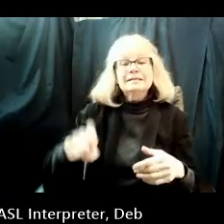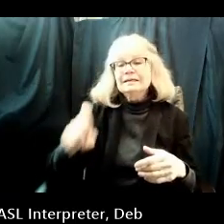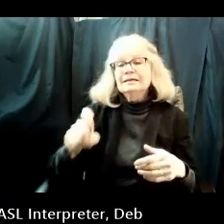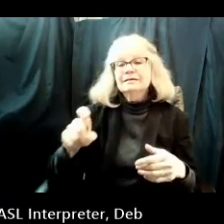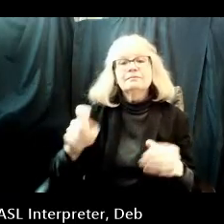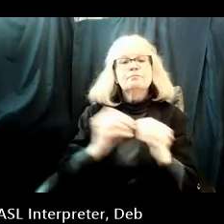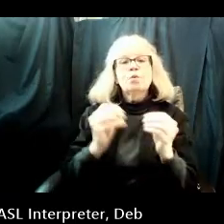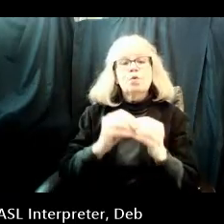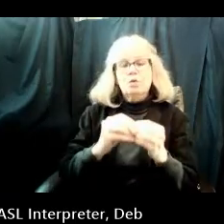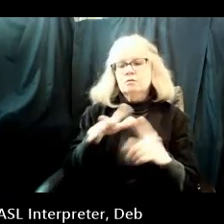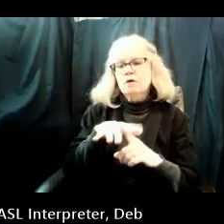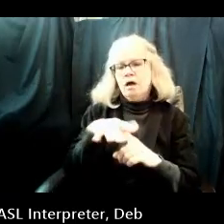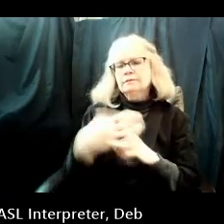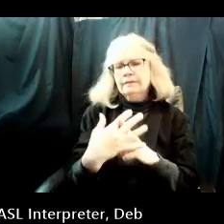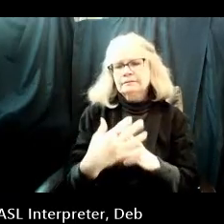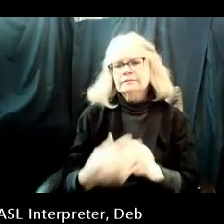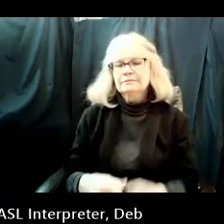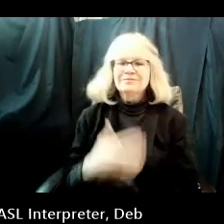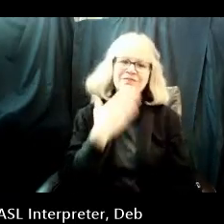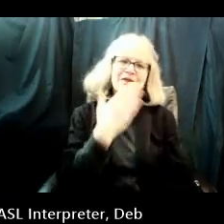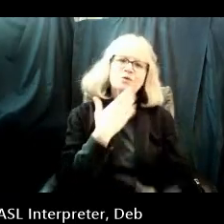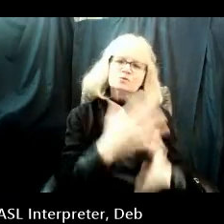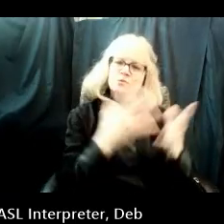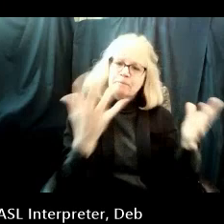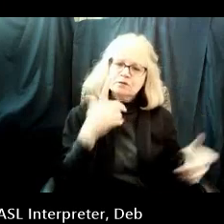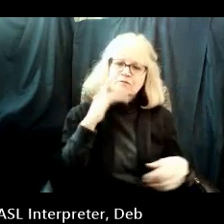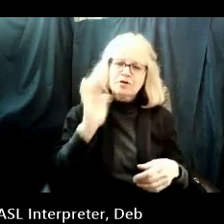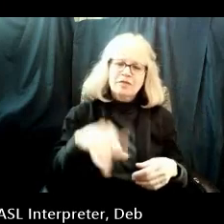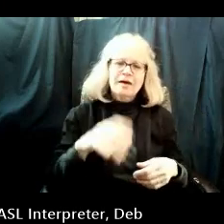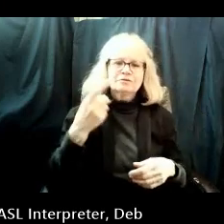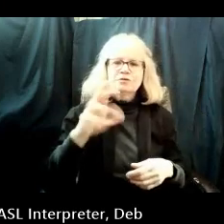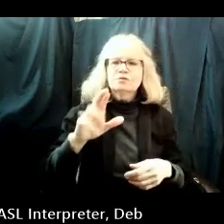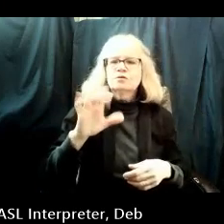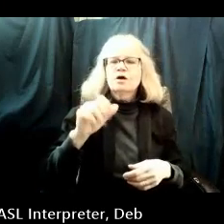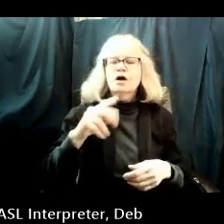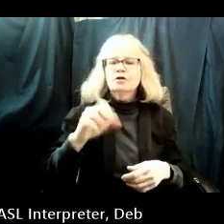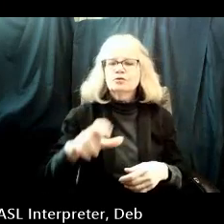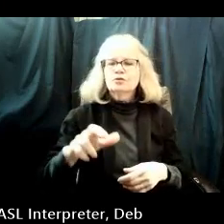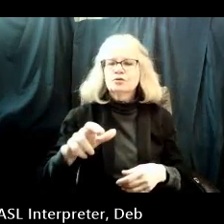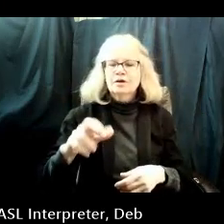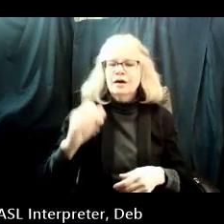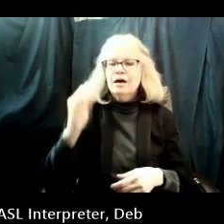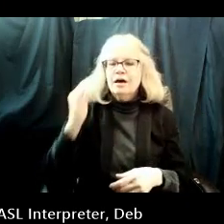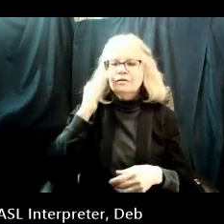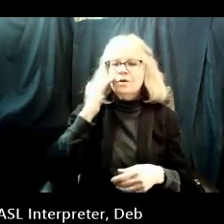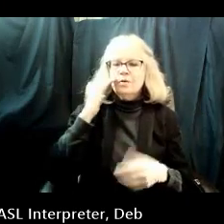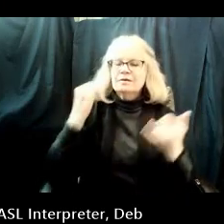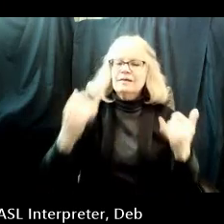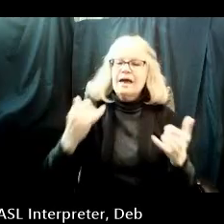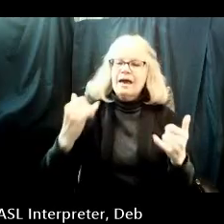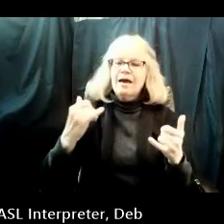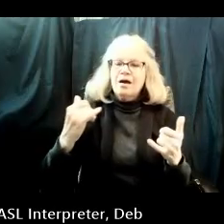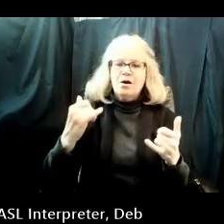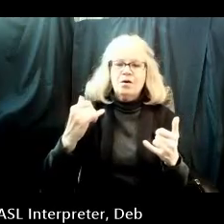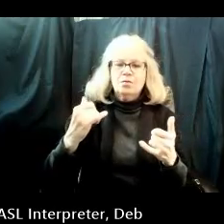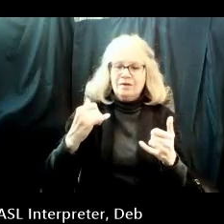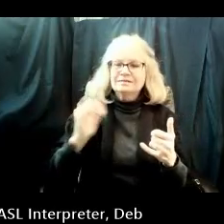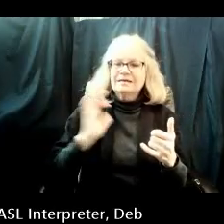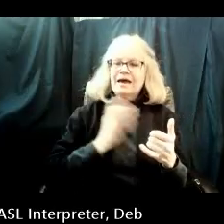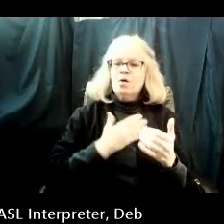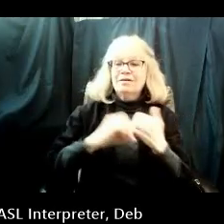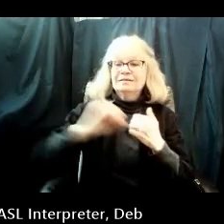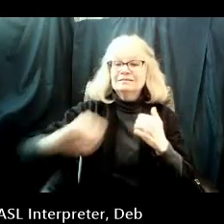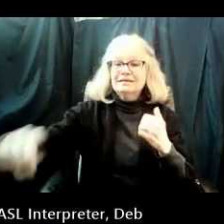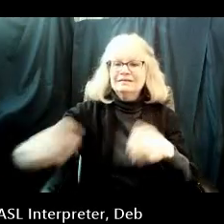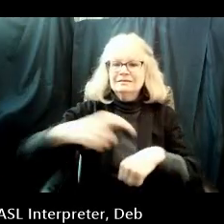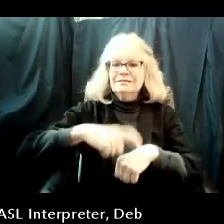more context. Thank you so much for that, Dr. Connor. And I know we are now approaching our extended time.